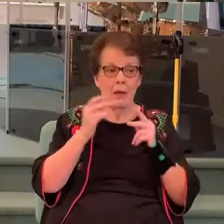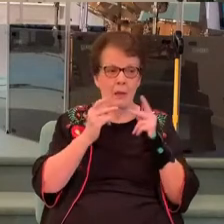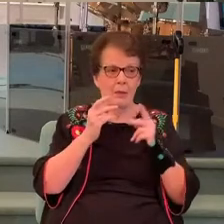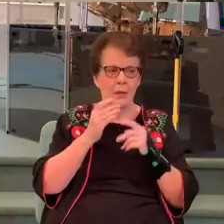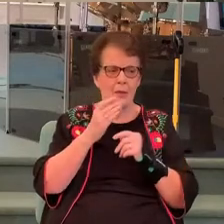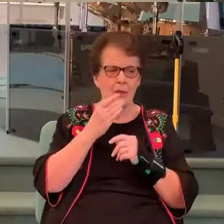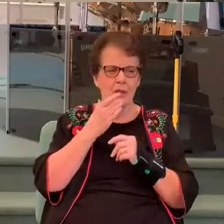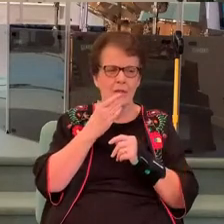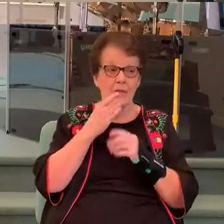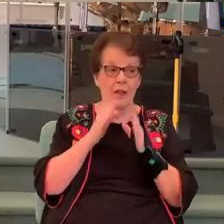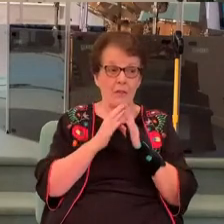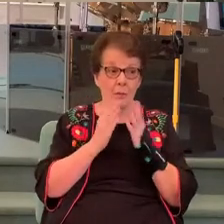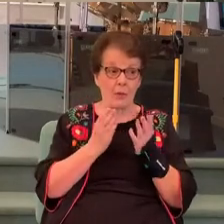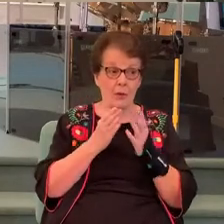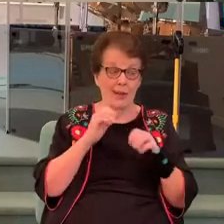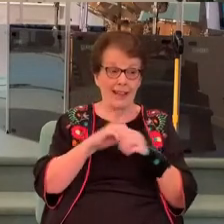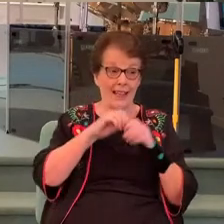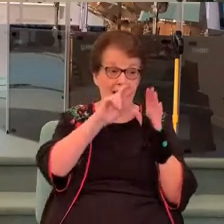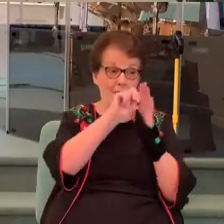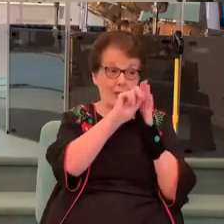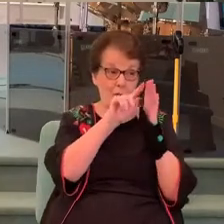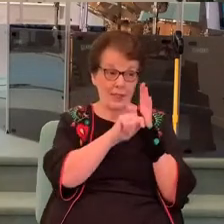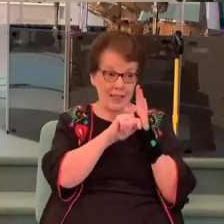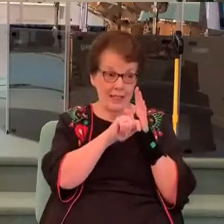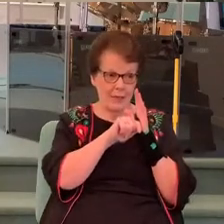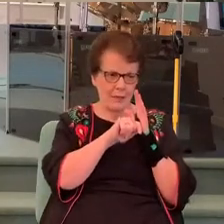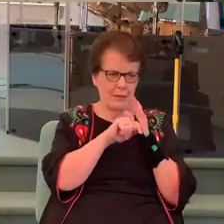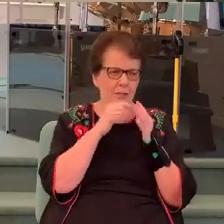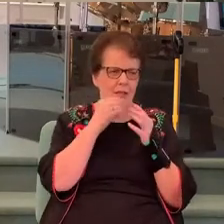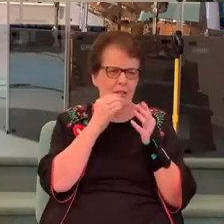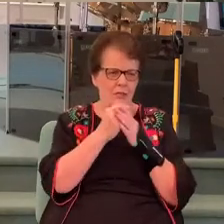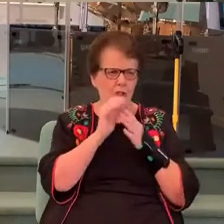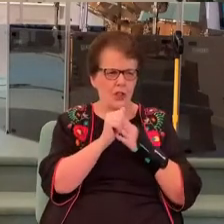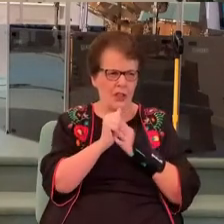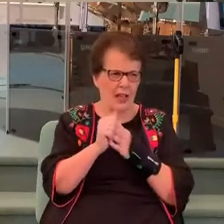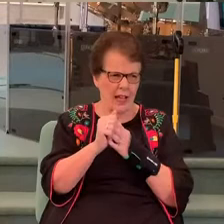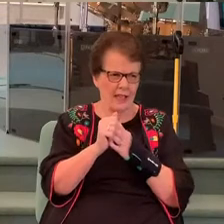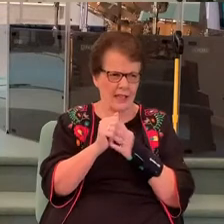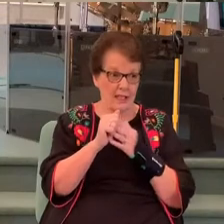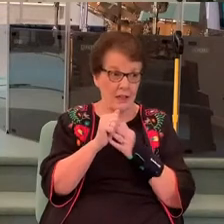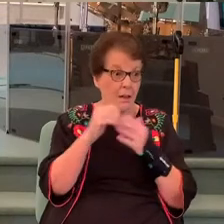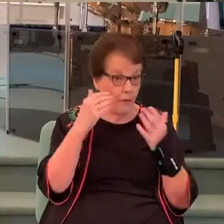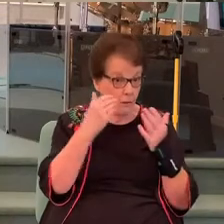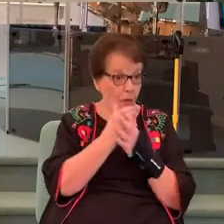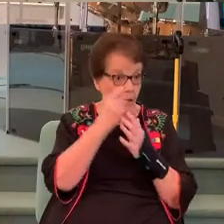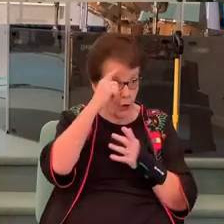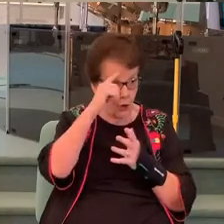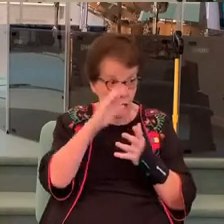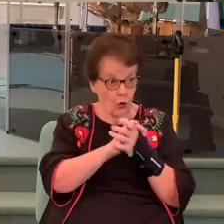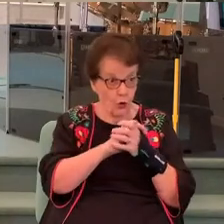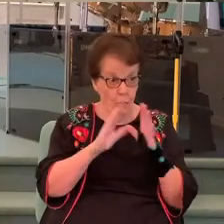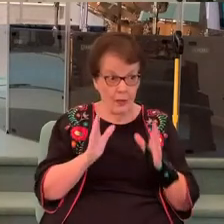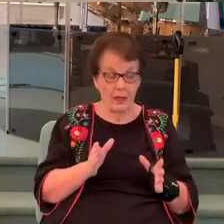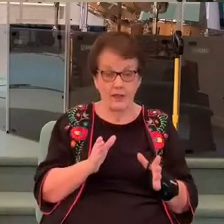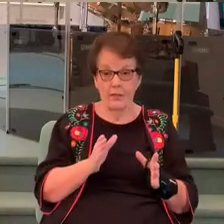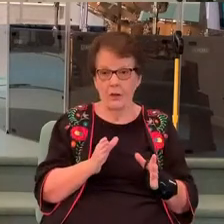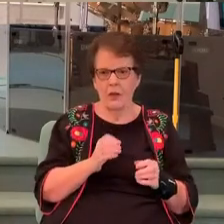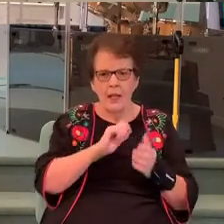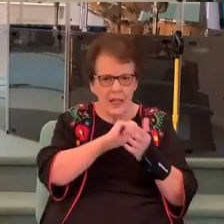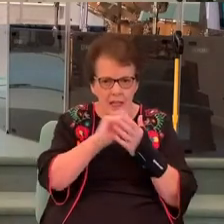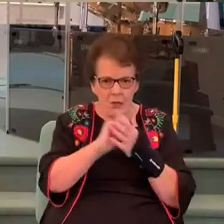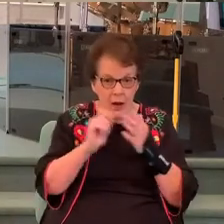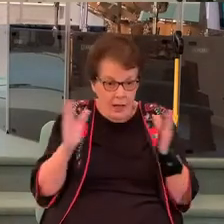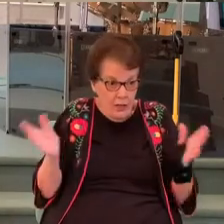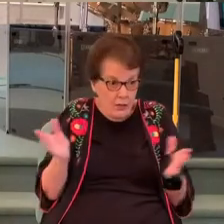so full of practical guidance for the believer. And so James is writing this to encourage the brothers and sisters in the